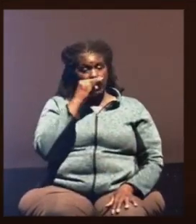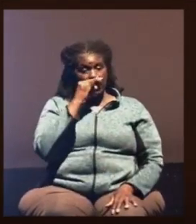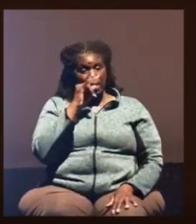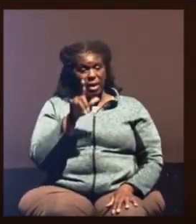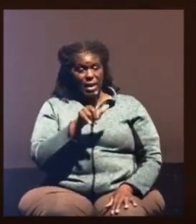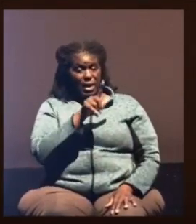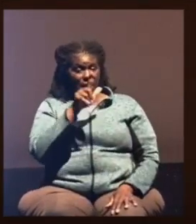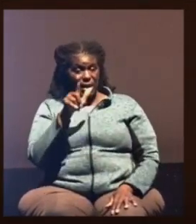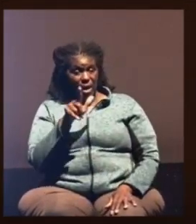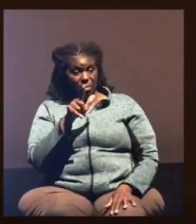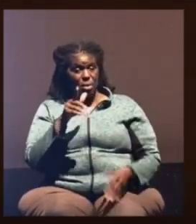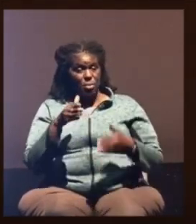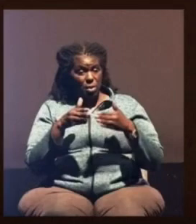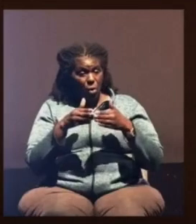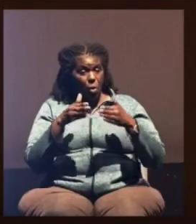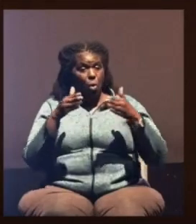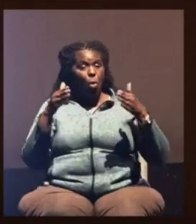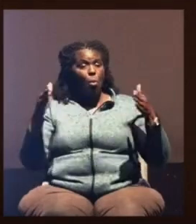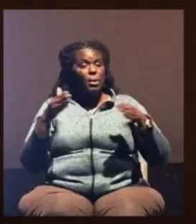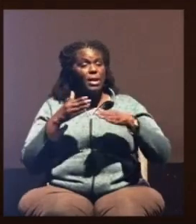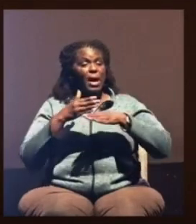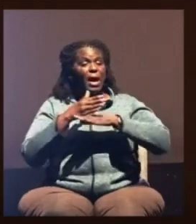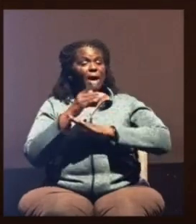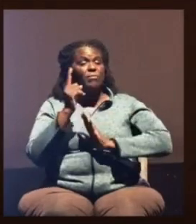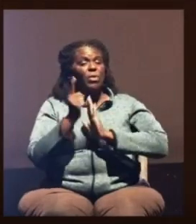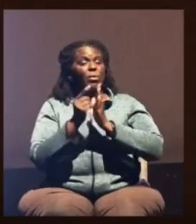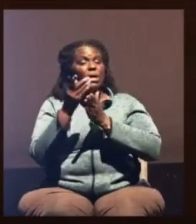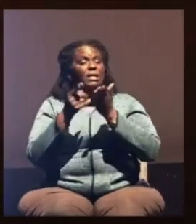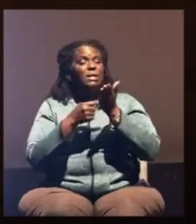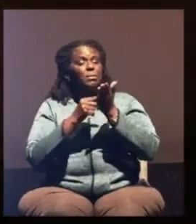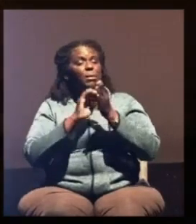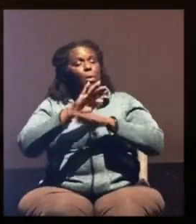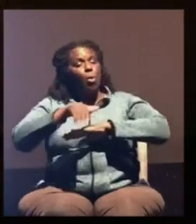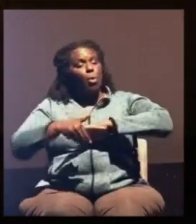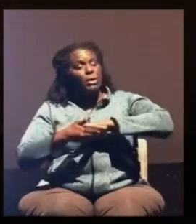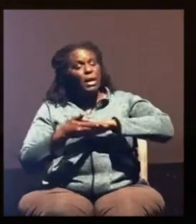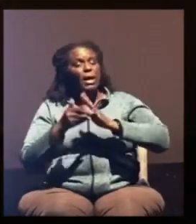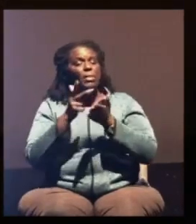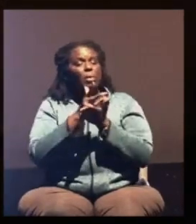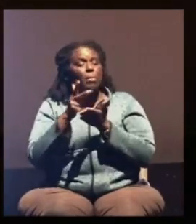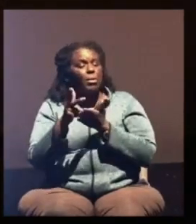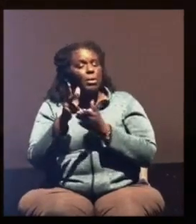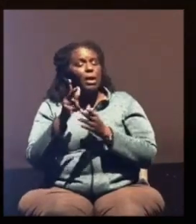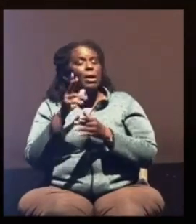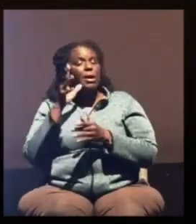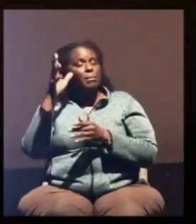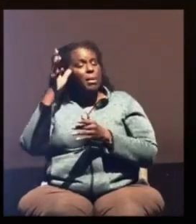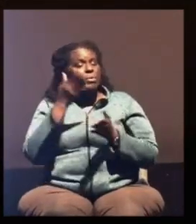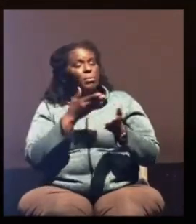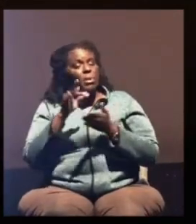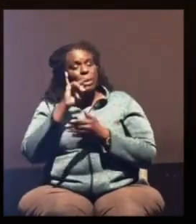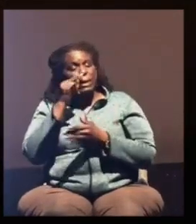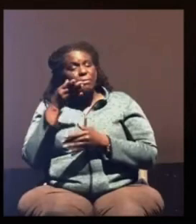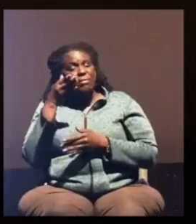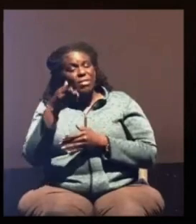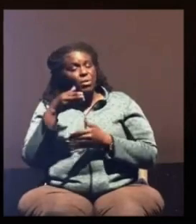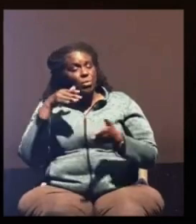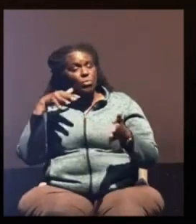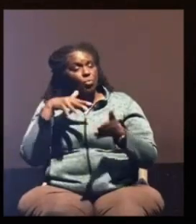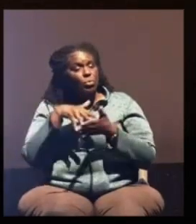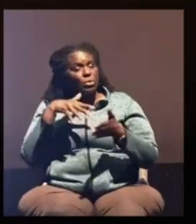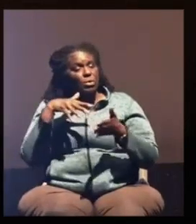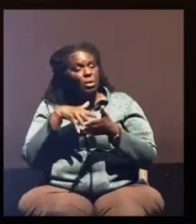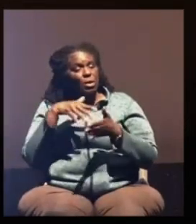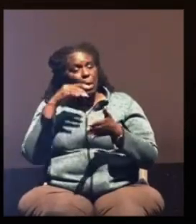libraries would keep themselves open after hours all night in the parking lot so parents could bring their kids there to study, and they would